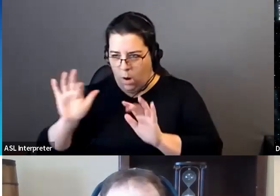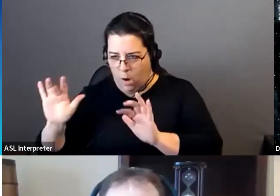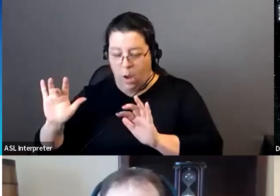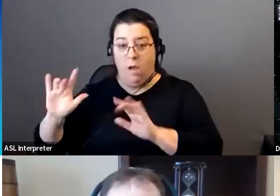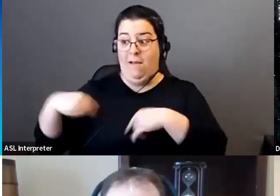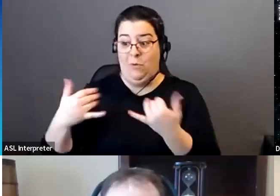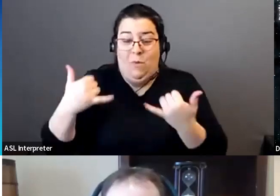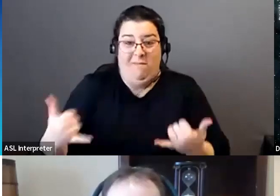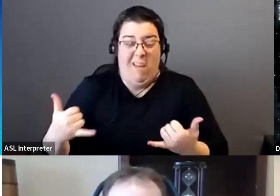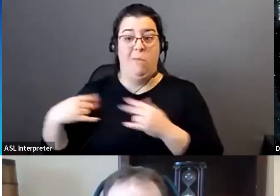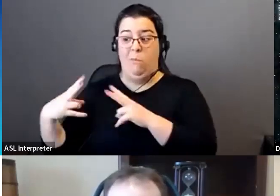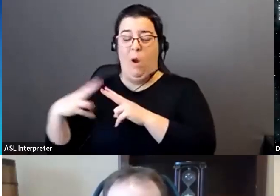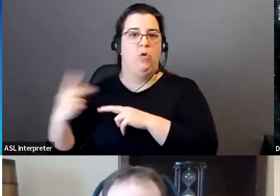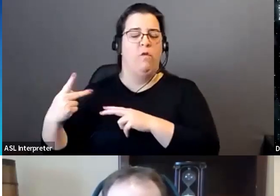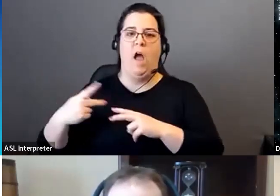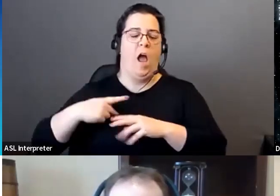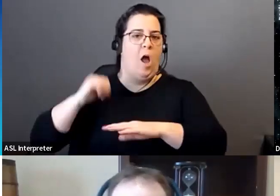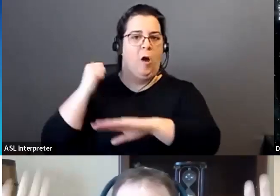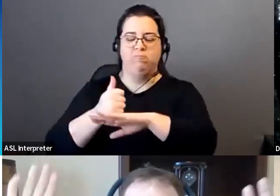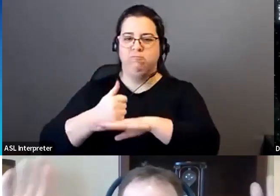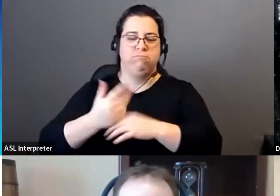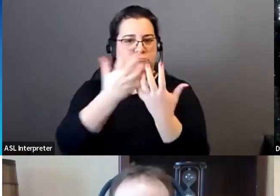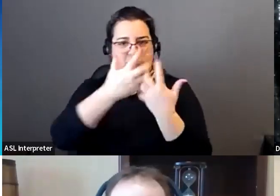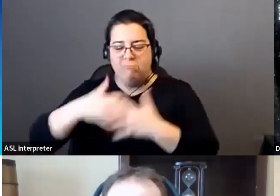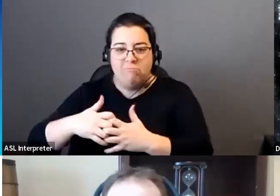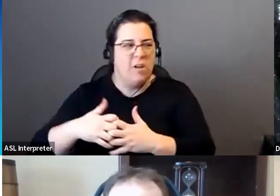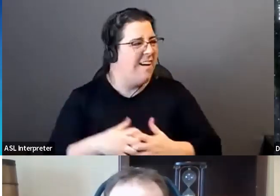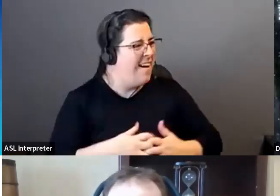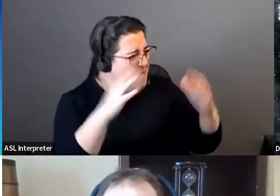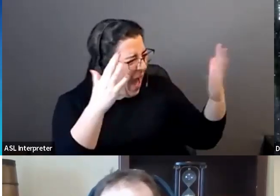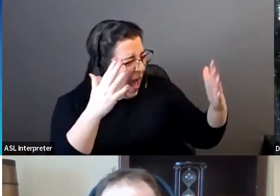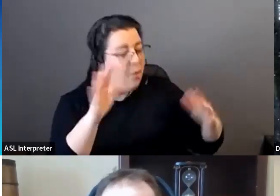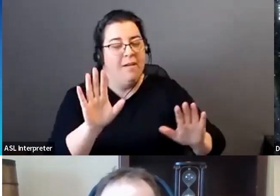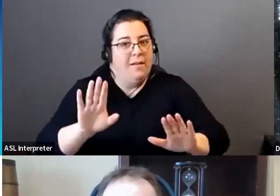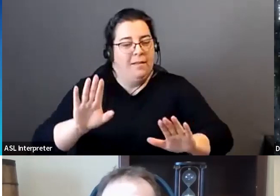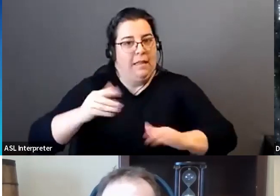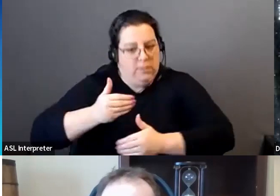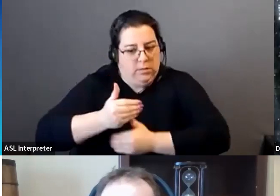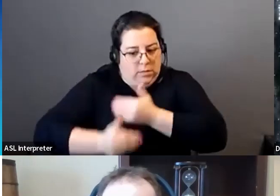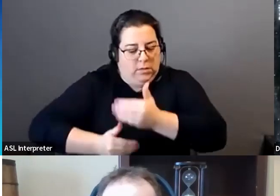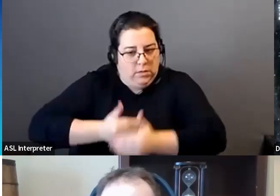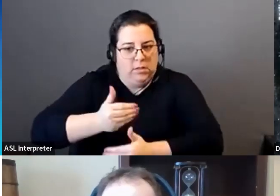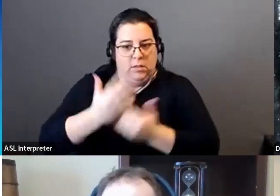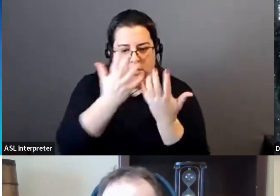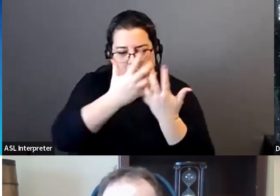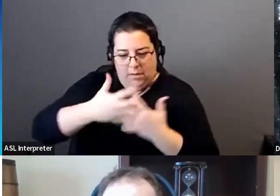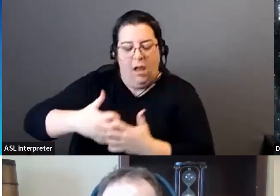good. Whoa! Come on now. Good stuff. But there's like one big problem with it.